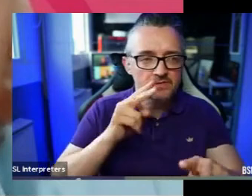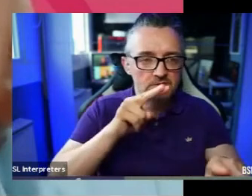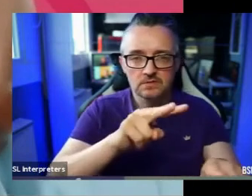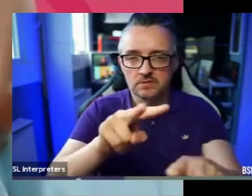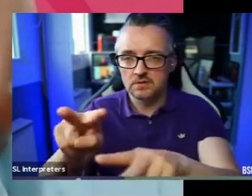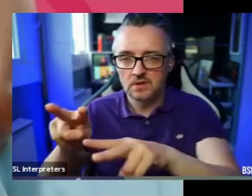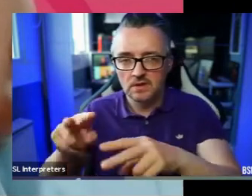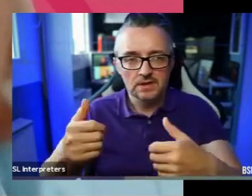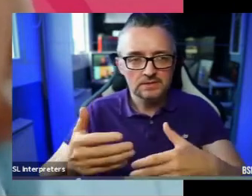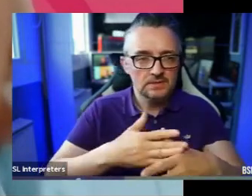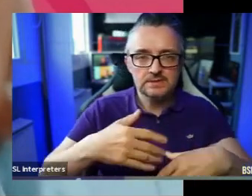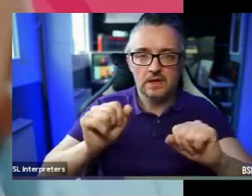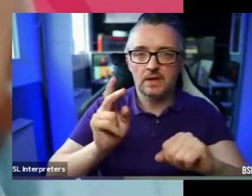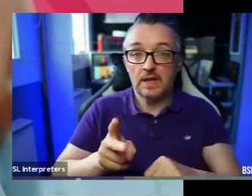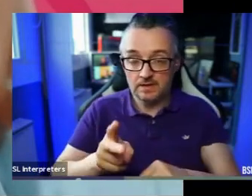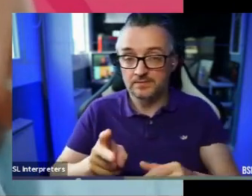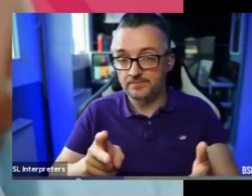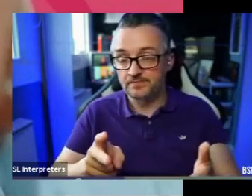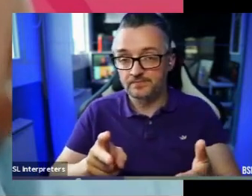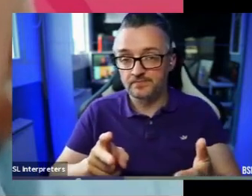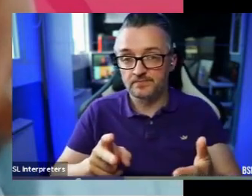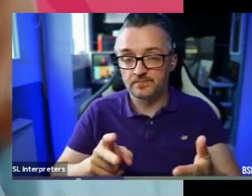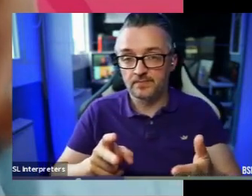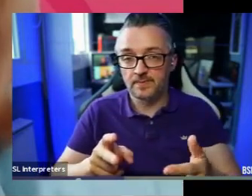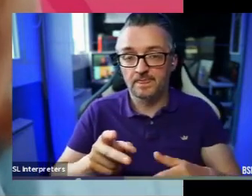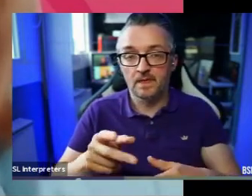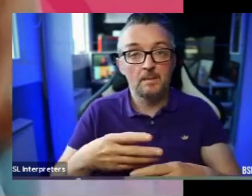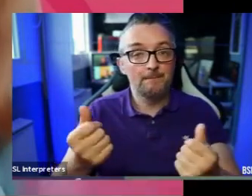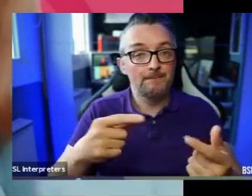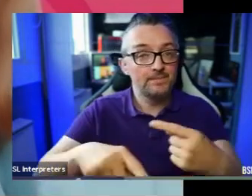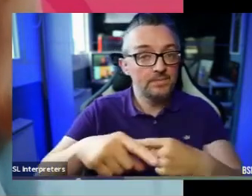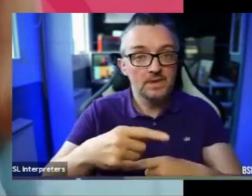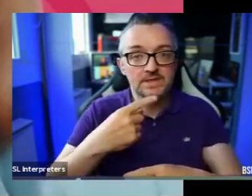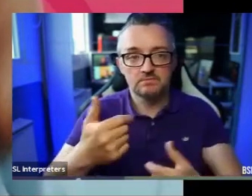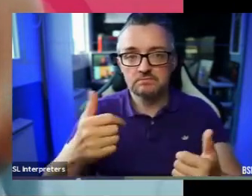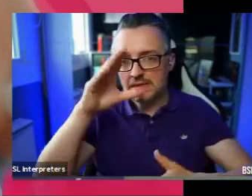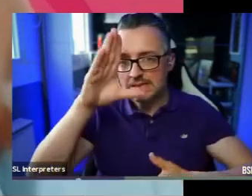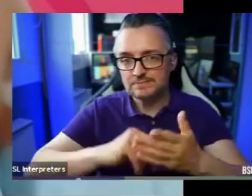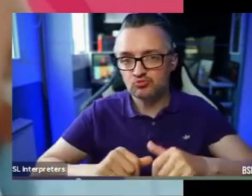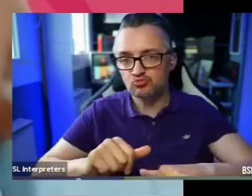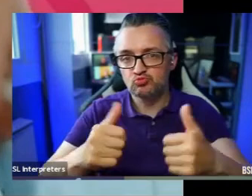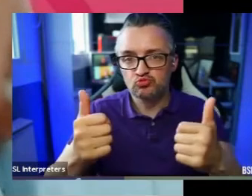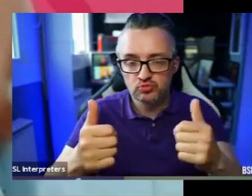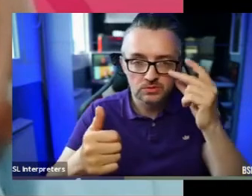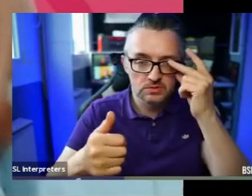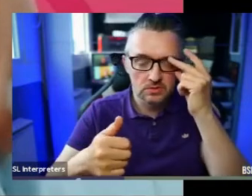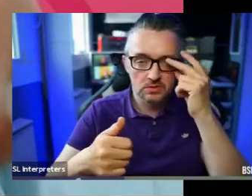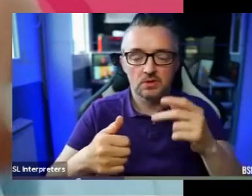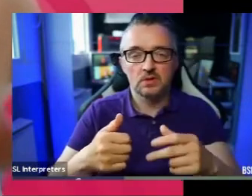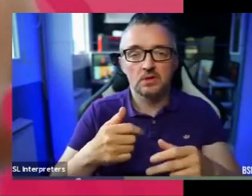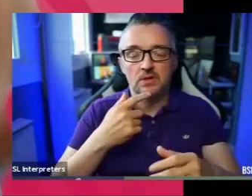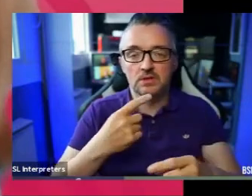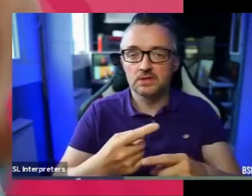services restarted. And many of them had good experiences of